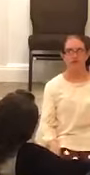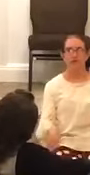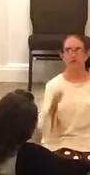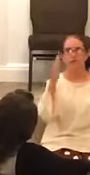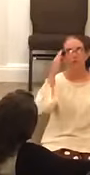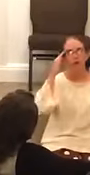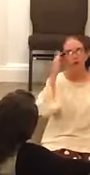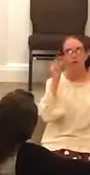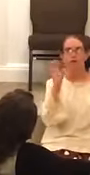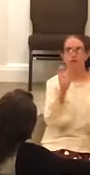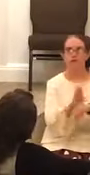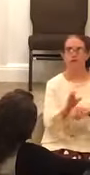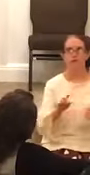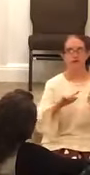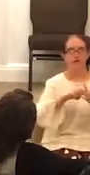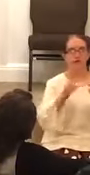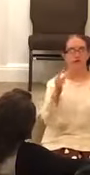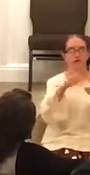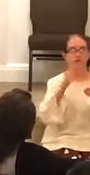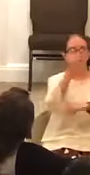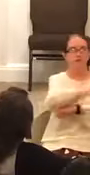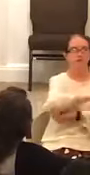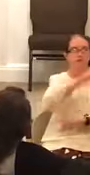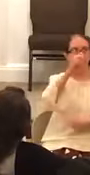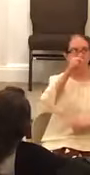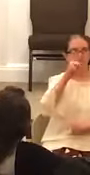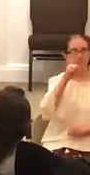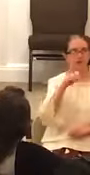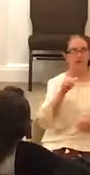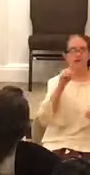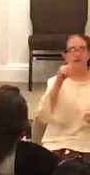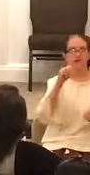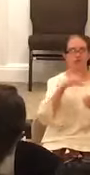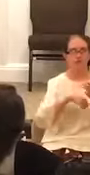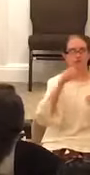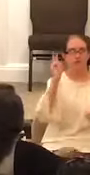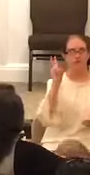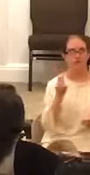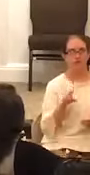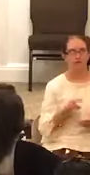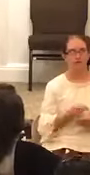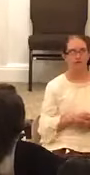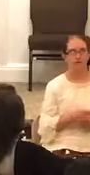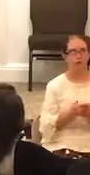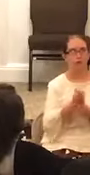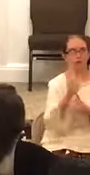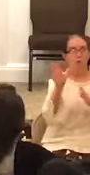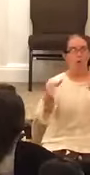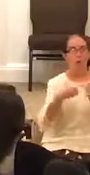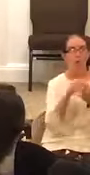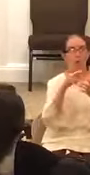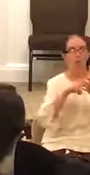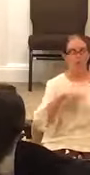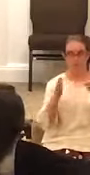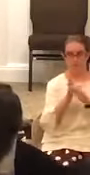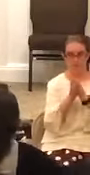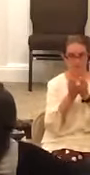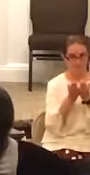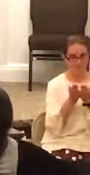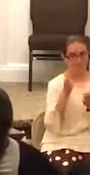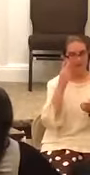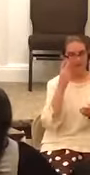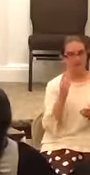know there was no church established until the day of Pentecost, until Acts chapter 2? Go through the whole first part of the Bible.